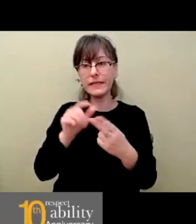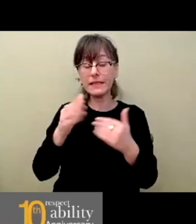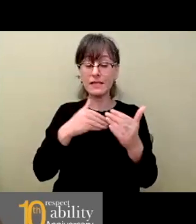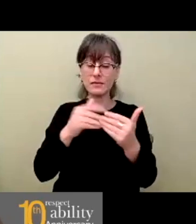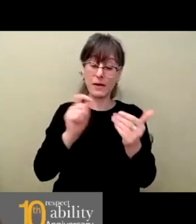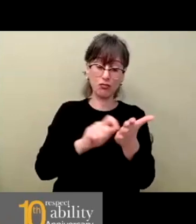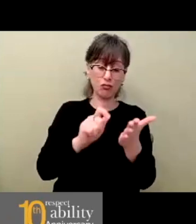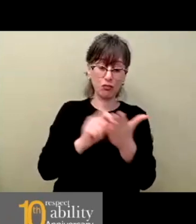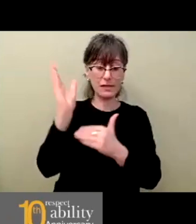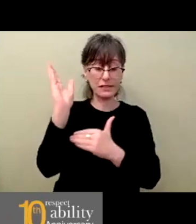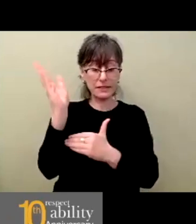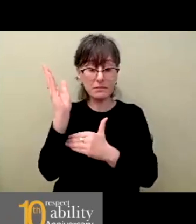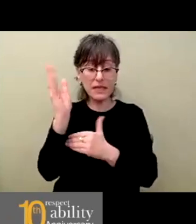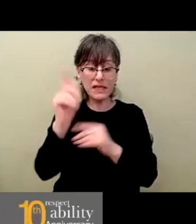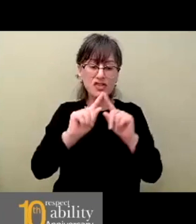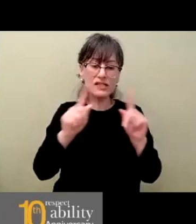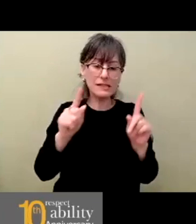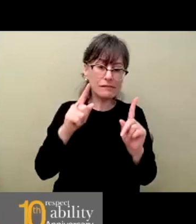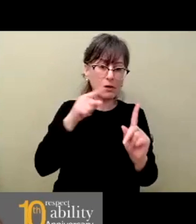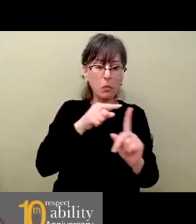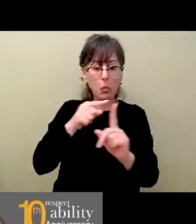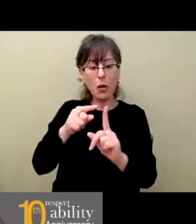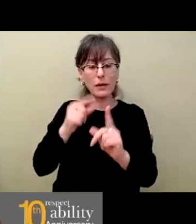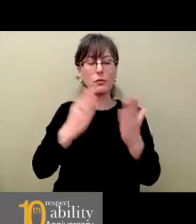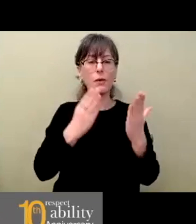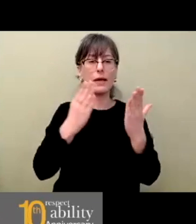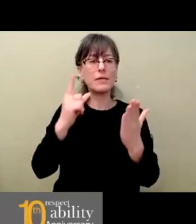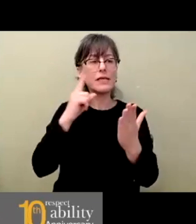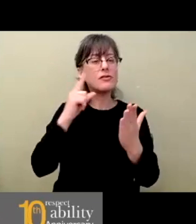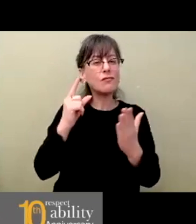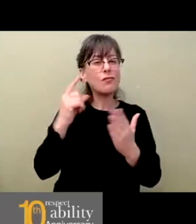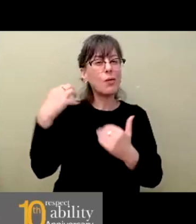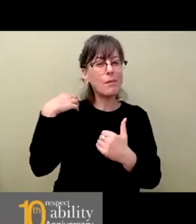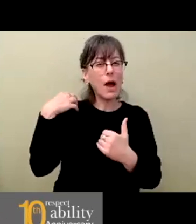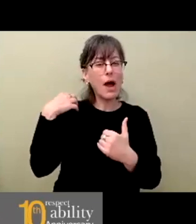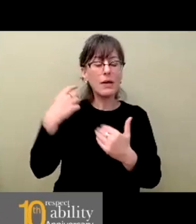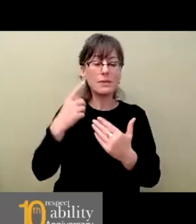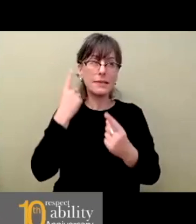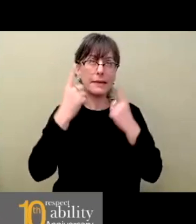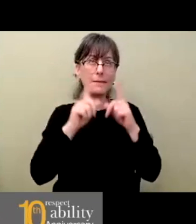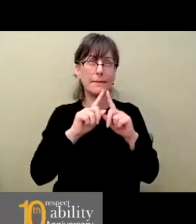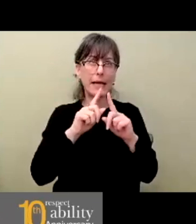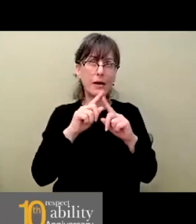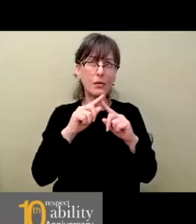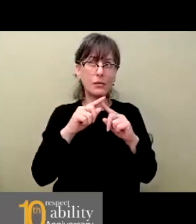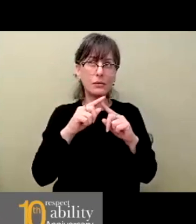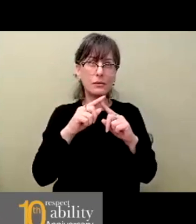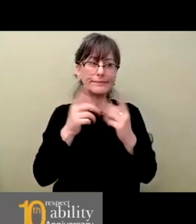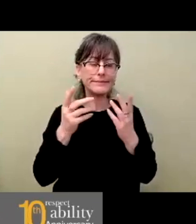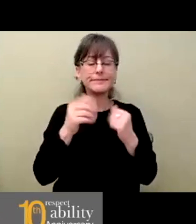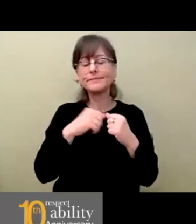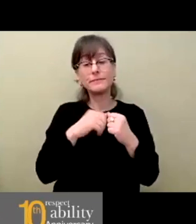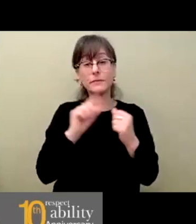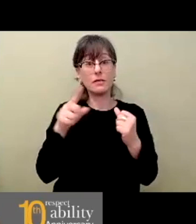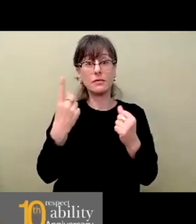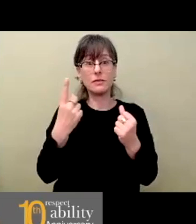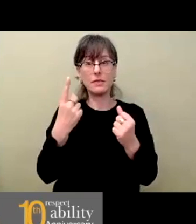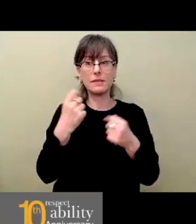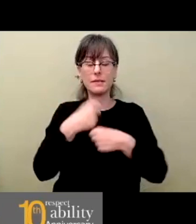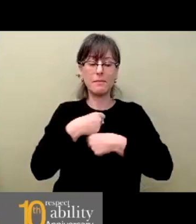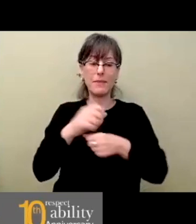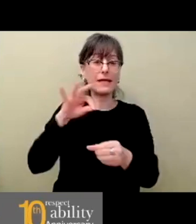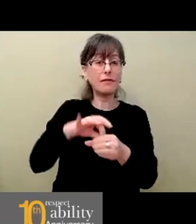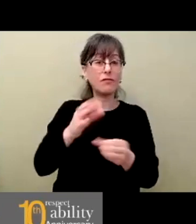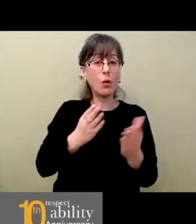a speech, writing talking points, writing recommendations for your boss, thinking about, just making vote recommendations